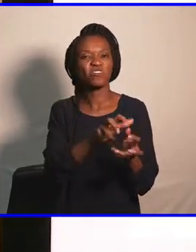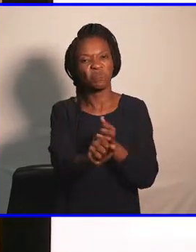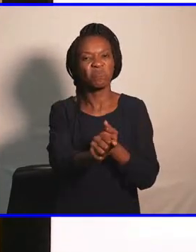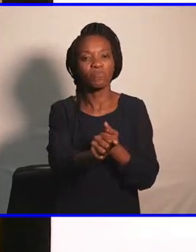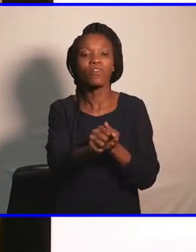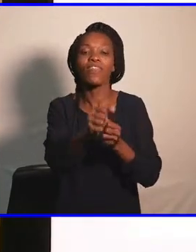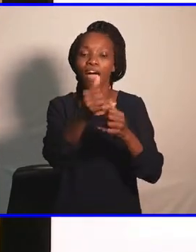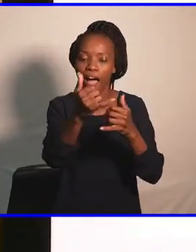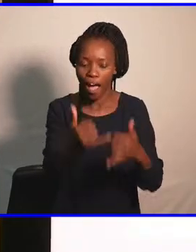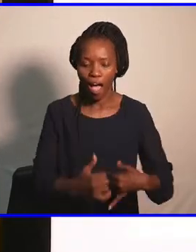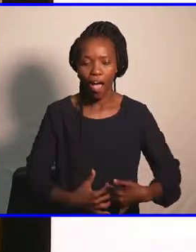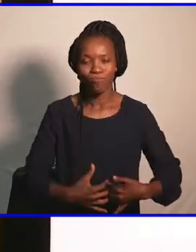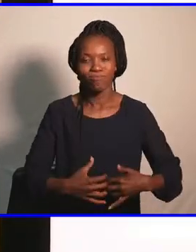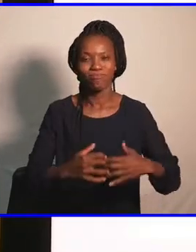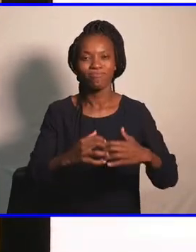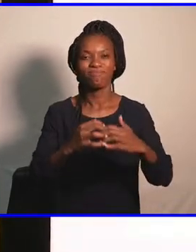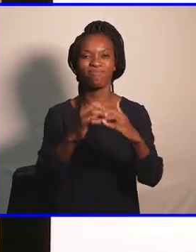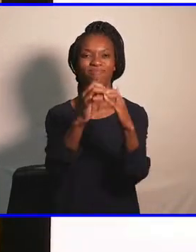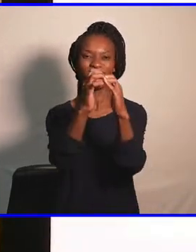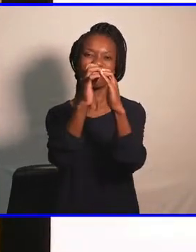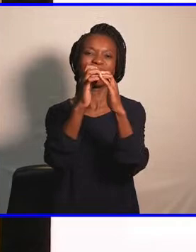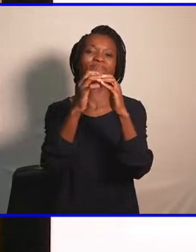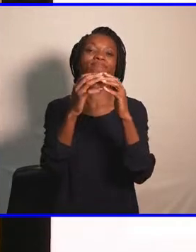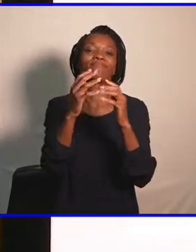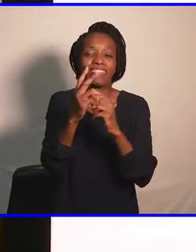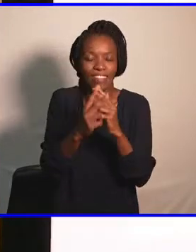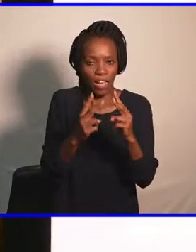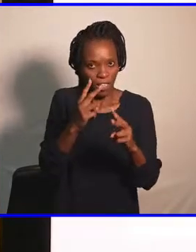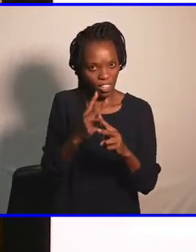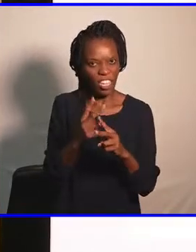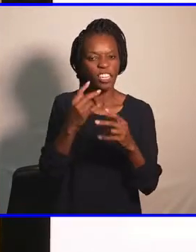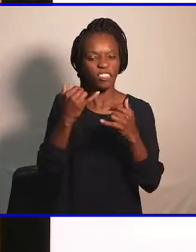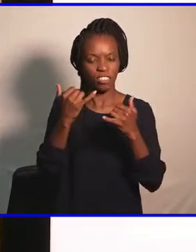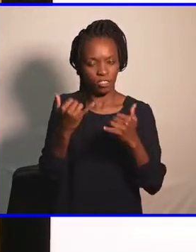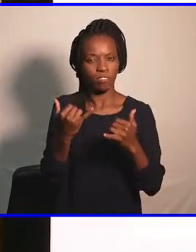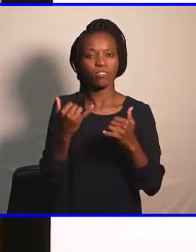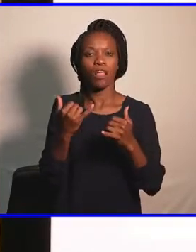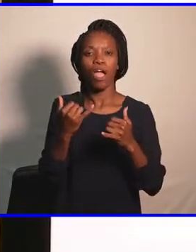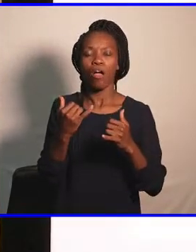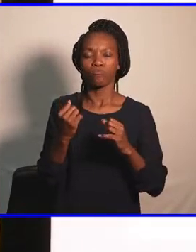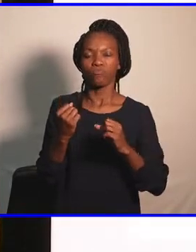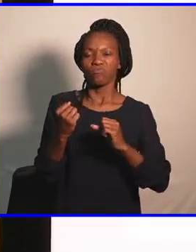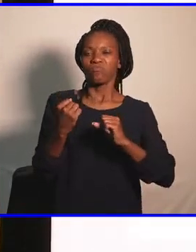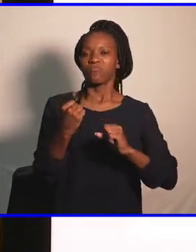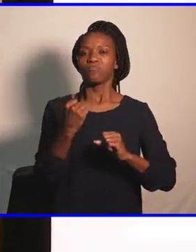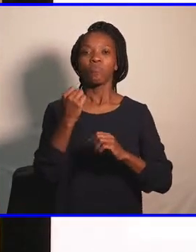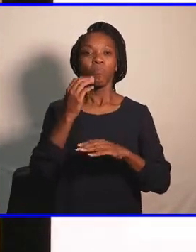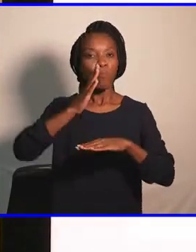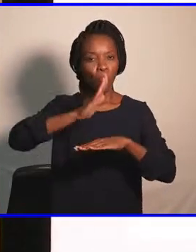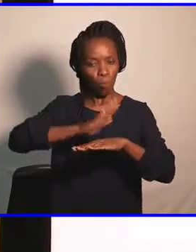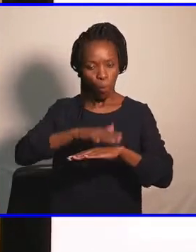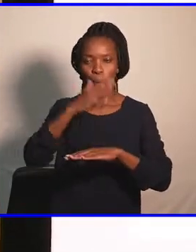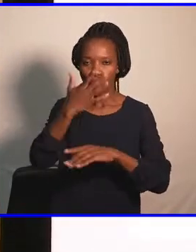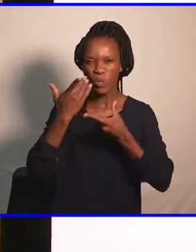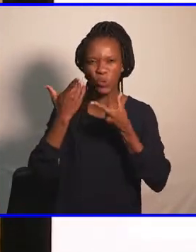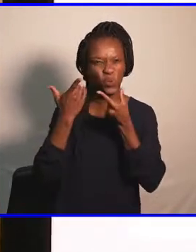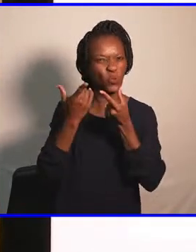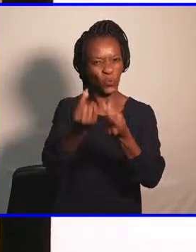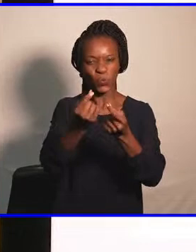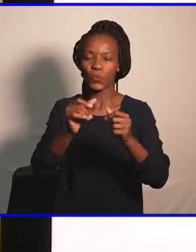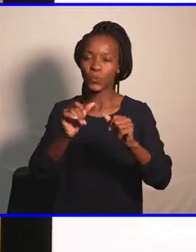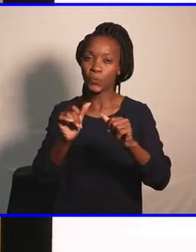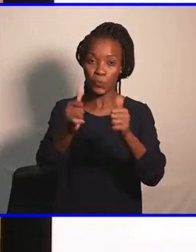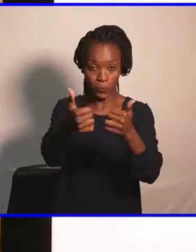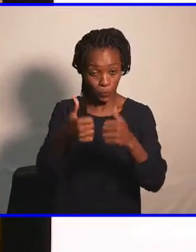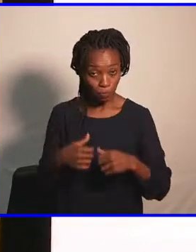been rebuilt, and it is in rebuilt mode now, and it will be able to execute precisely what I've